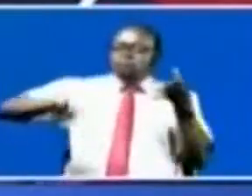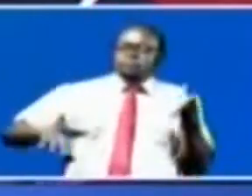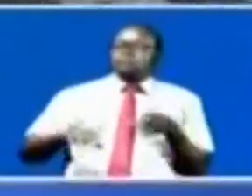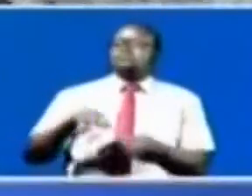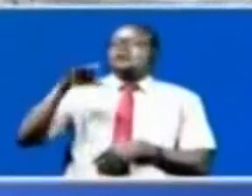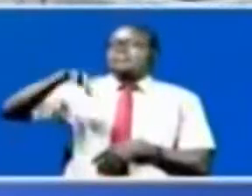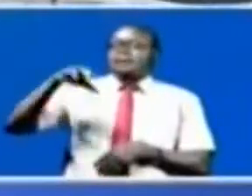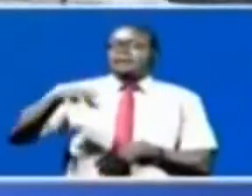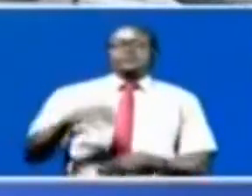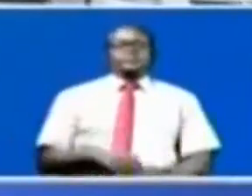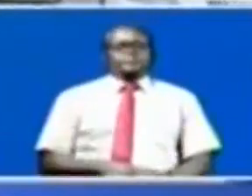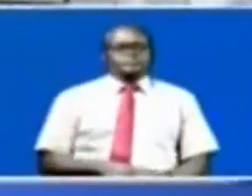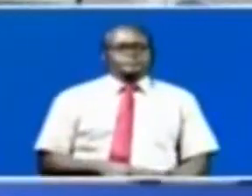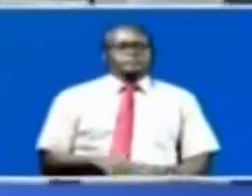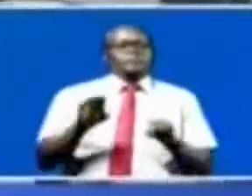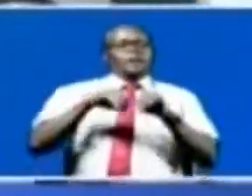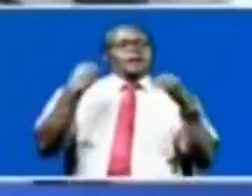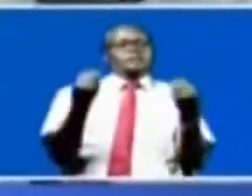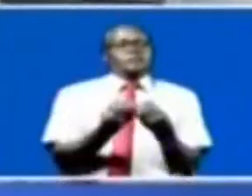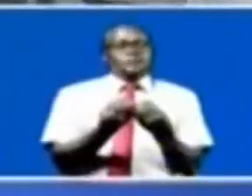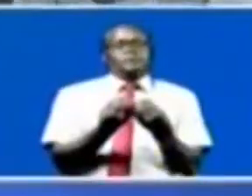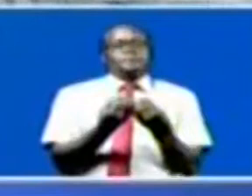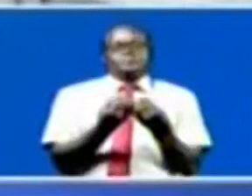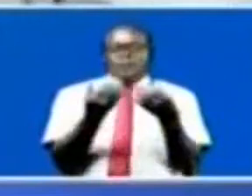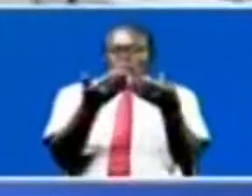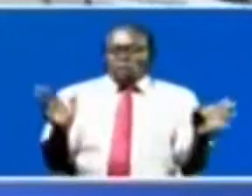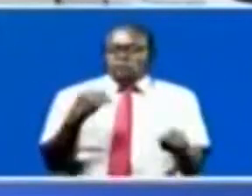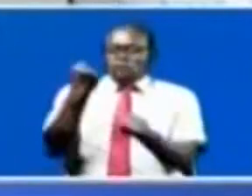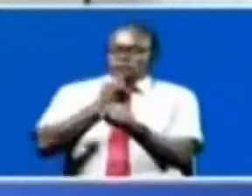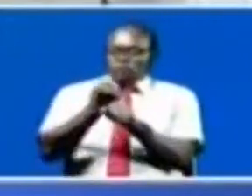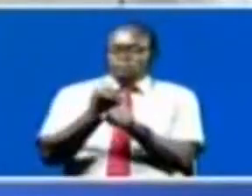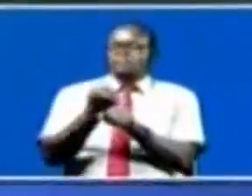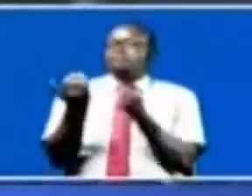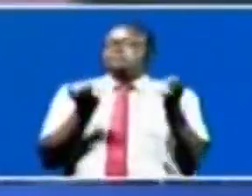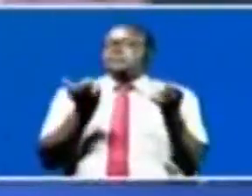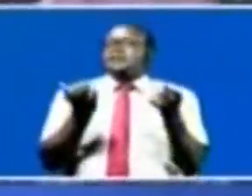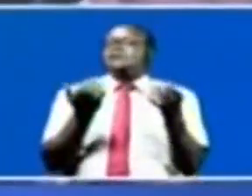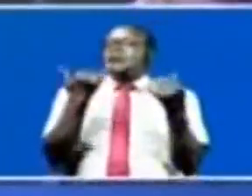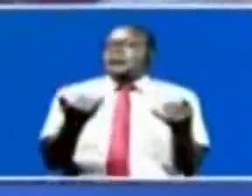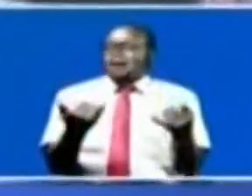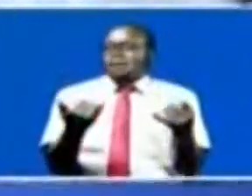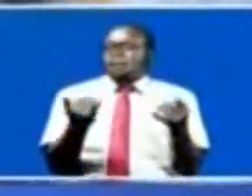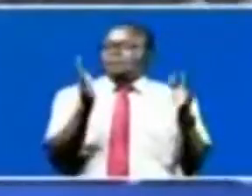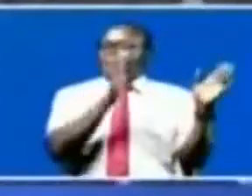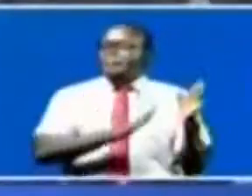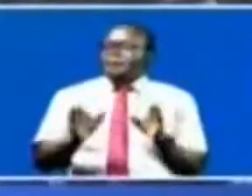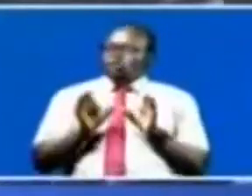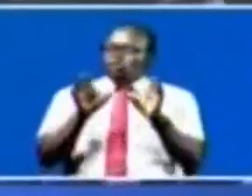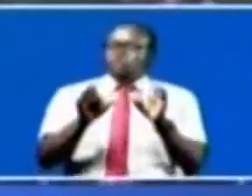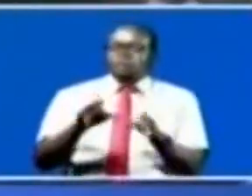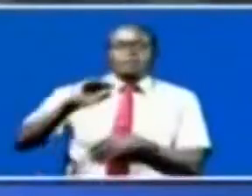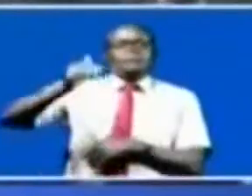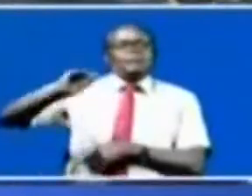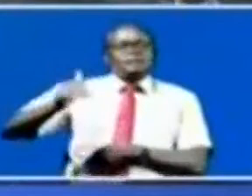matatus. But as the association decry the impending loss of jobs and investment, it is now emerging that the move to push matatus out of the